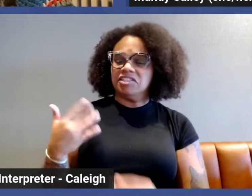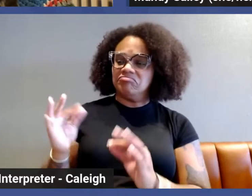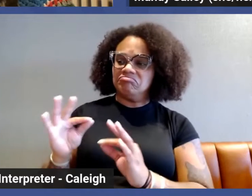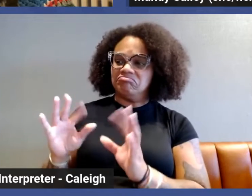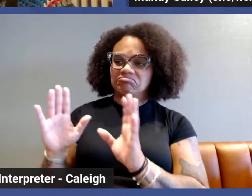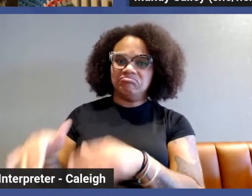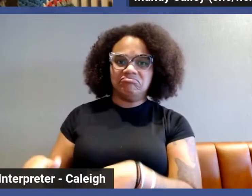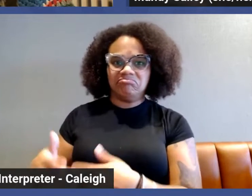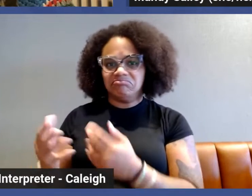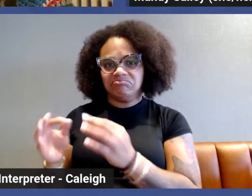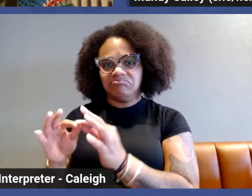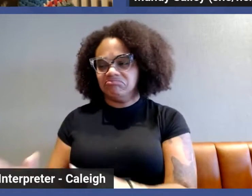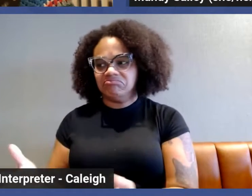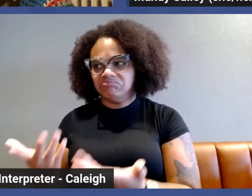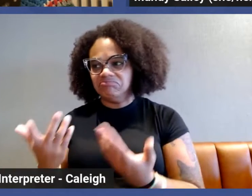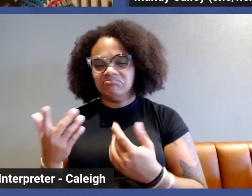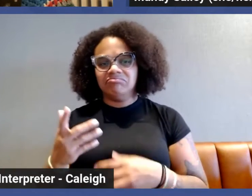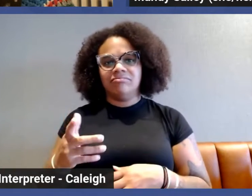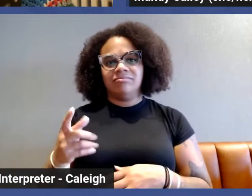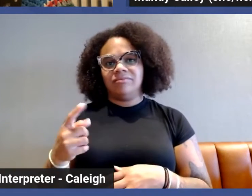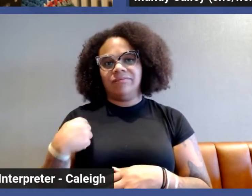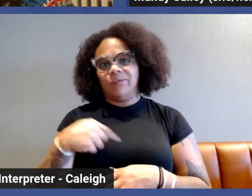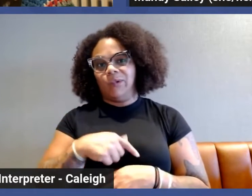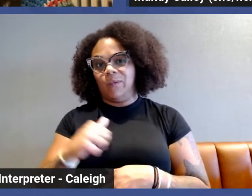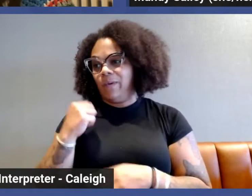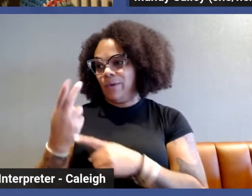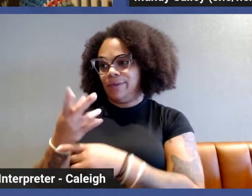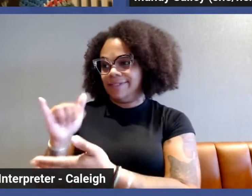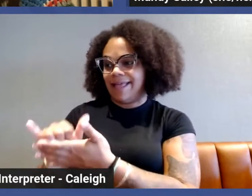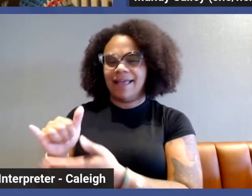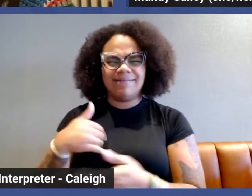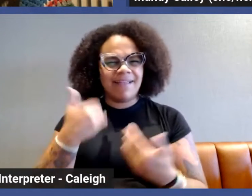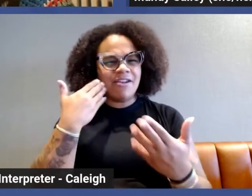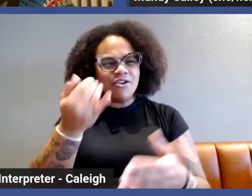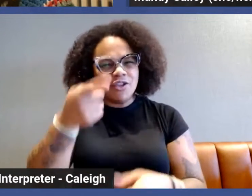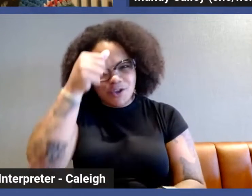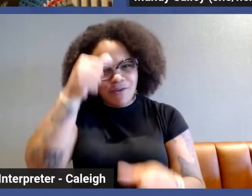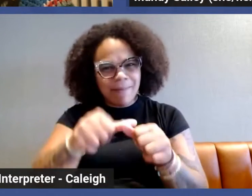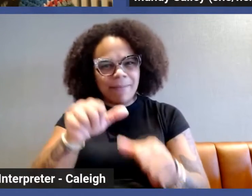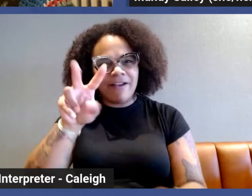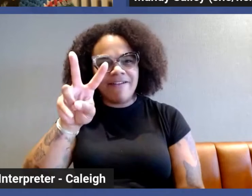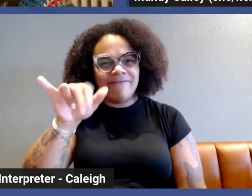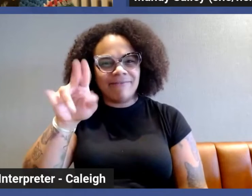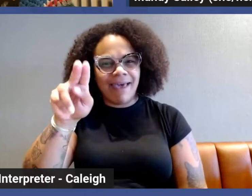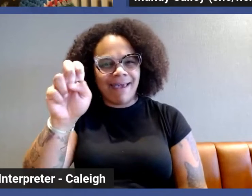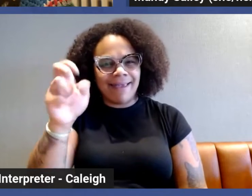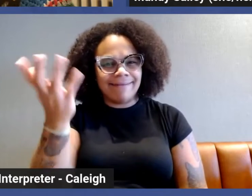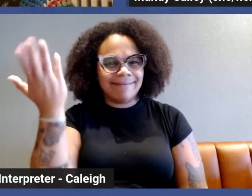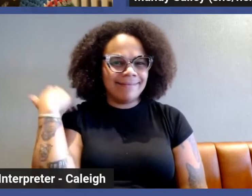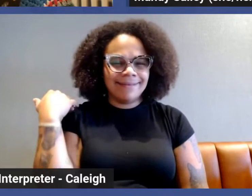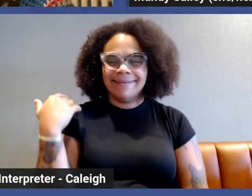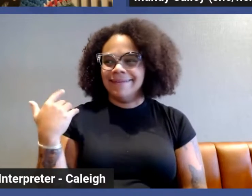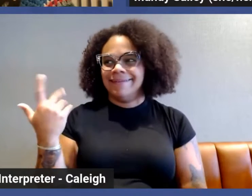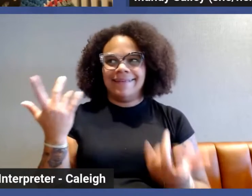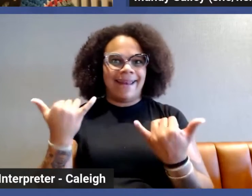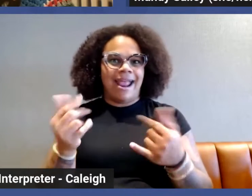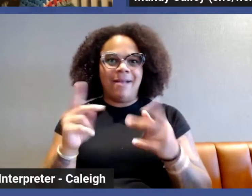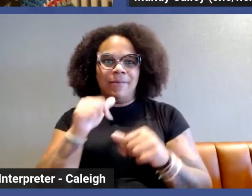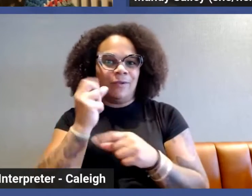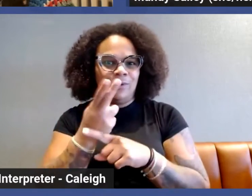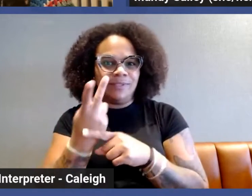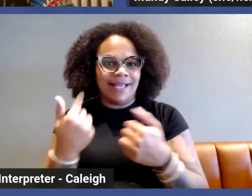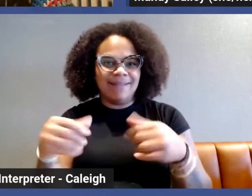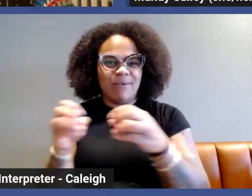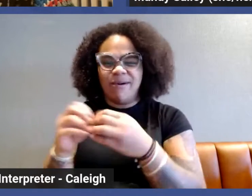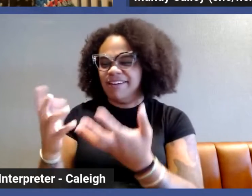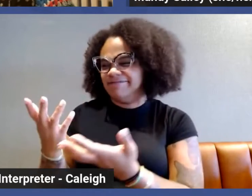way of, like, I don't know if you remember Vine, which was like the little 7-second videos. It's like, oh, nobody uses it anymore. We're just like moving on or whatever.